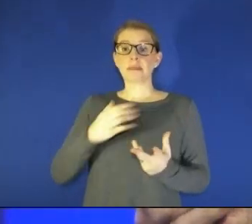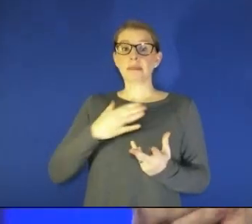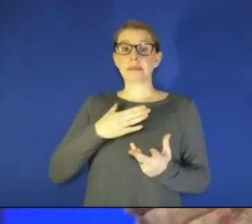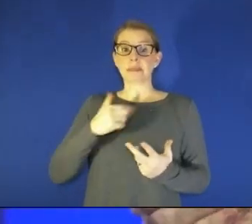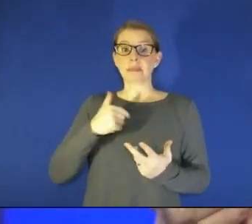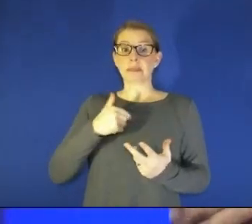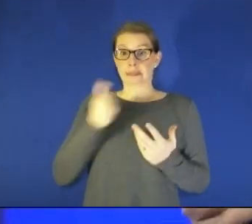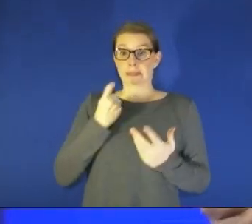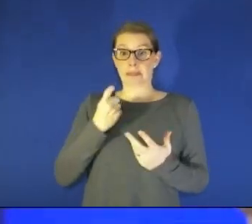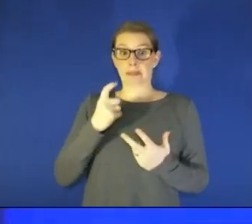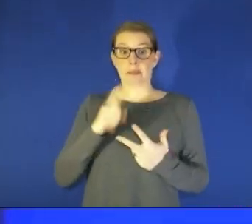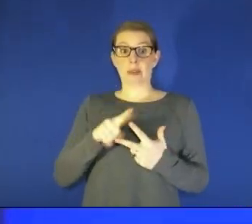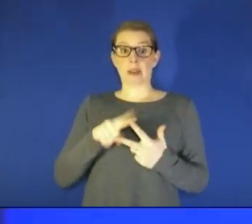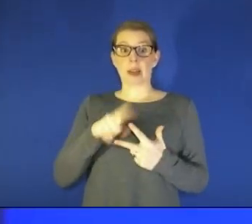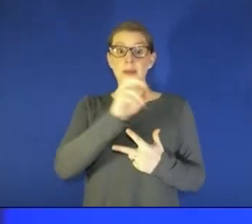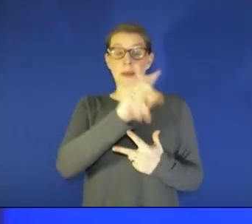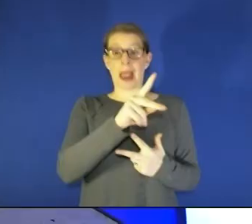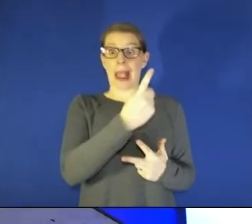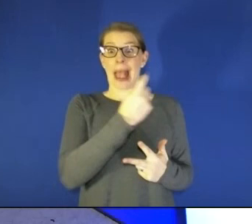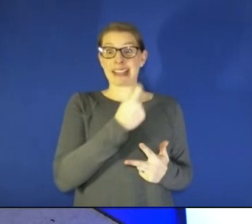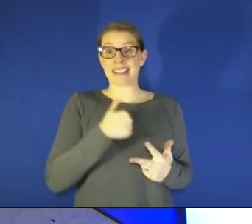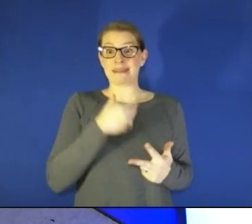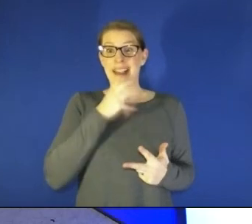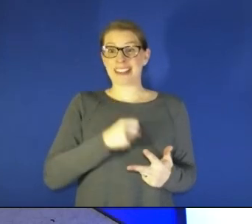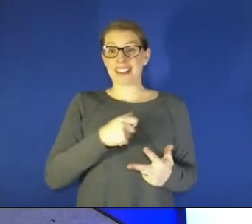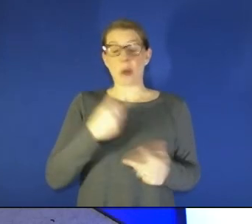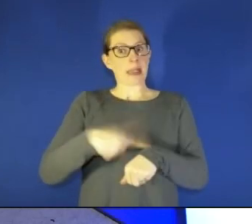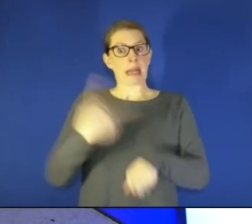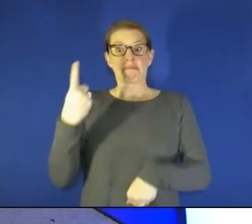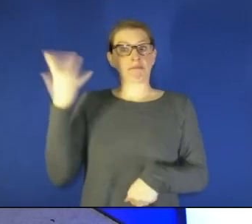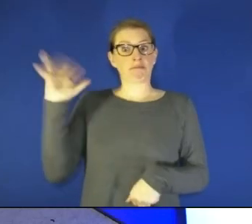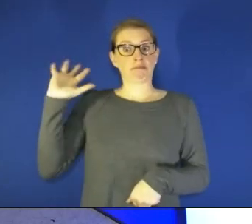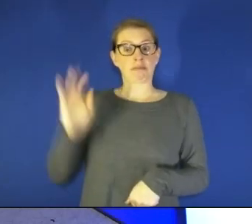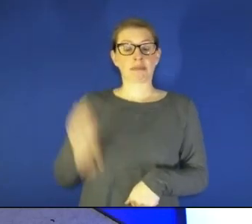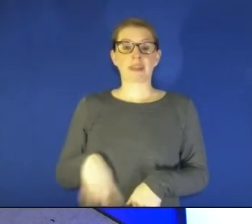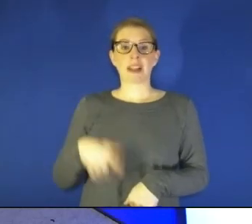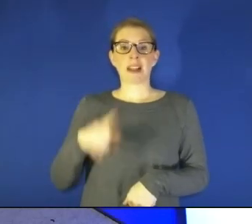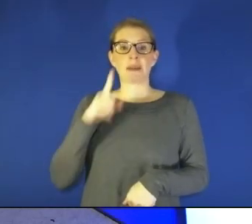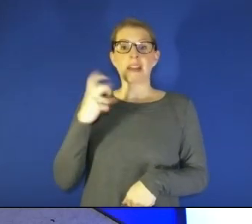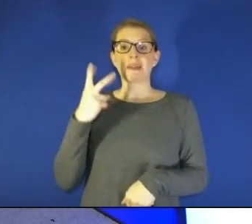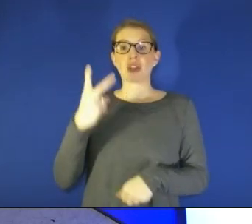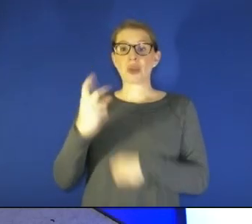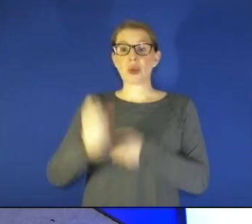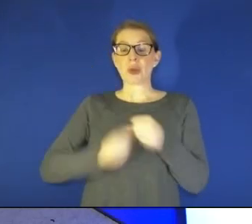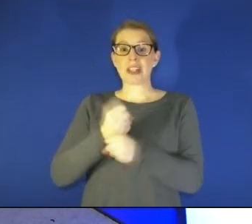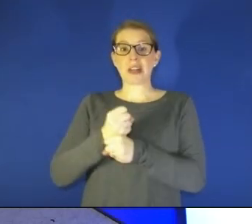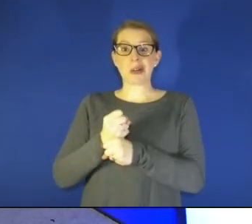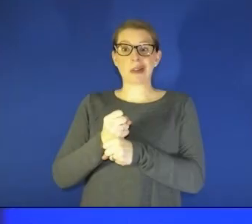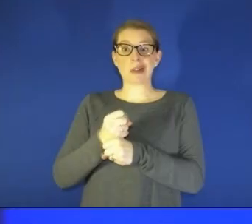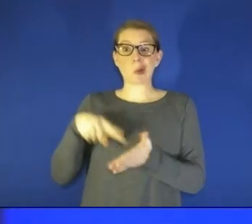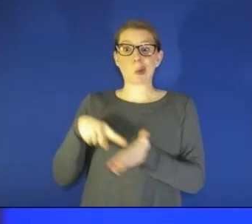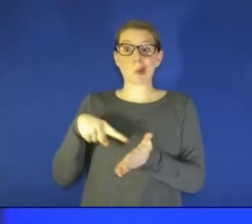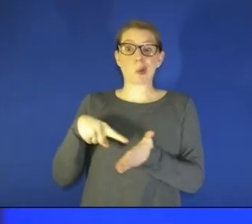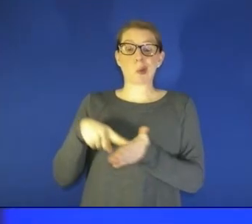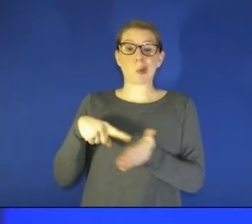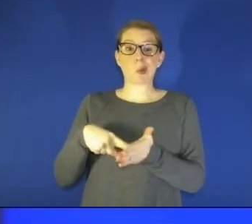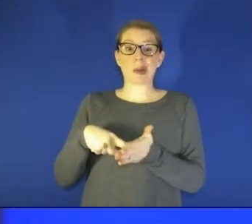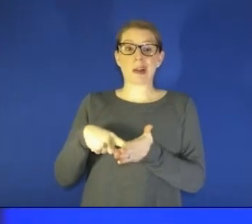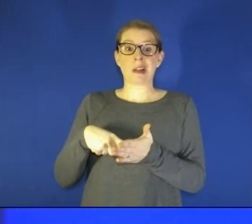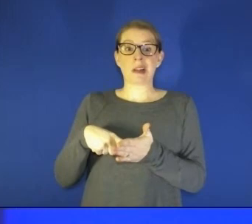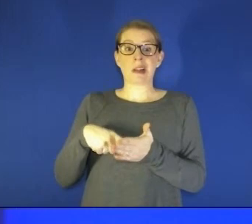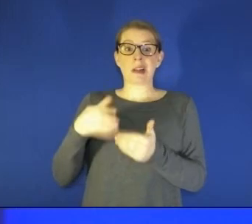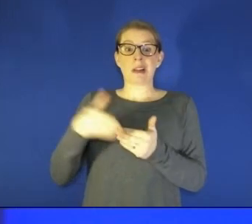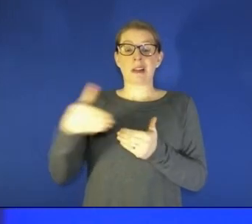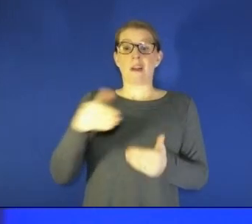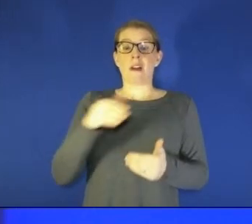was okay that you asked how old I was because I was 2 years past when I was supposed to have it. You're supposed to have it at 45. I'm 47,